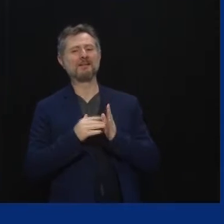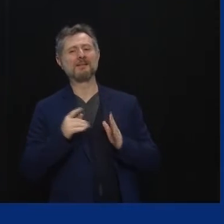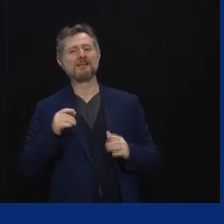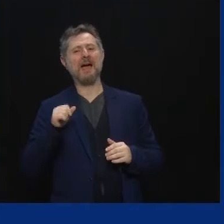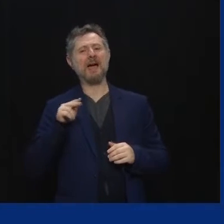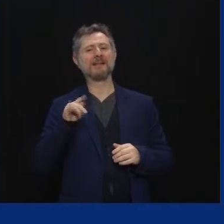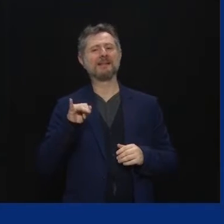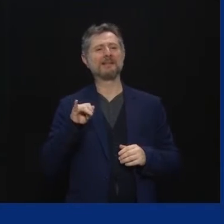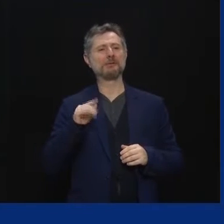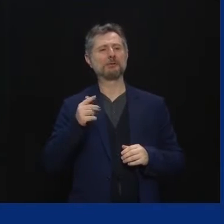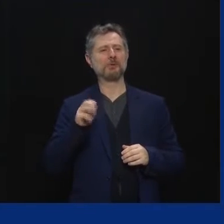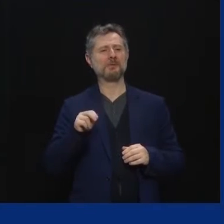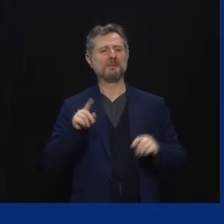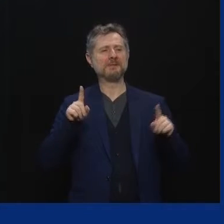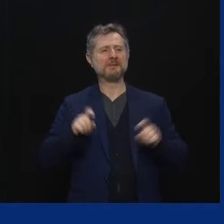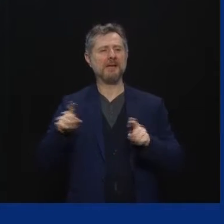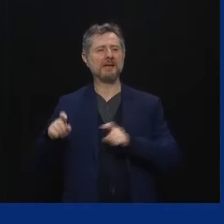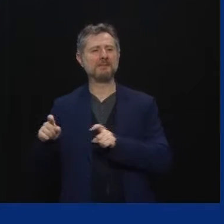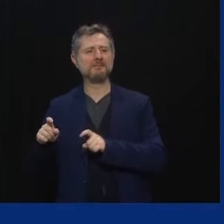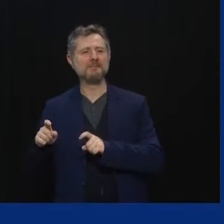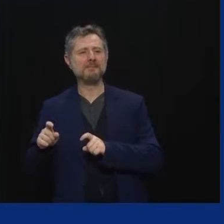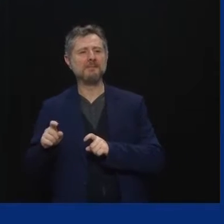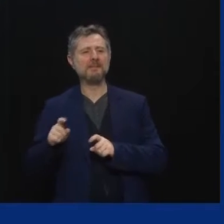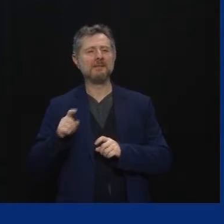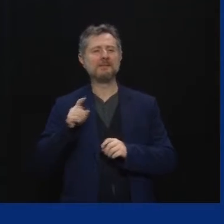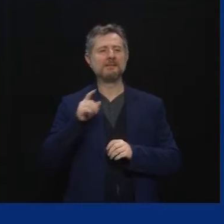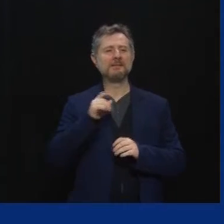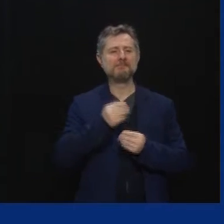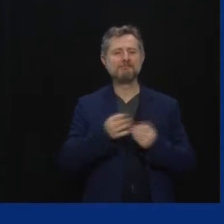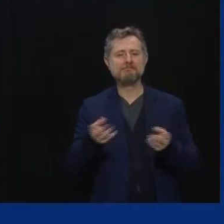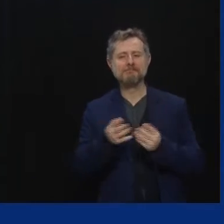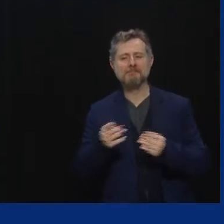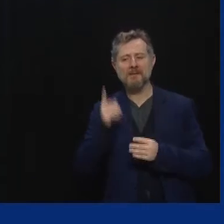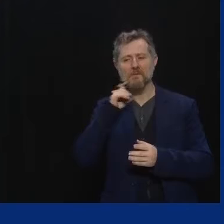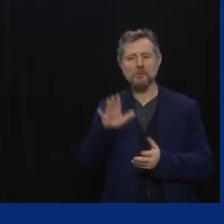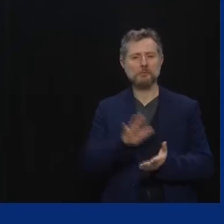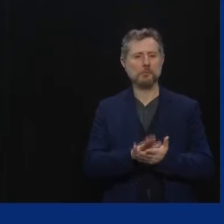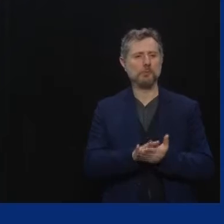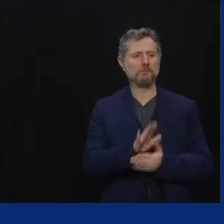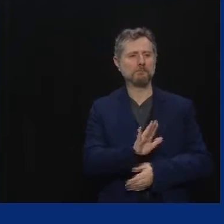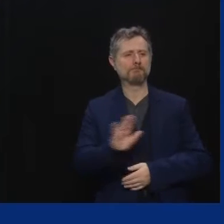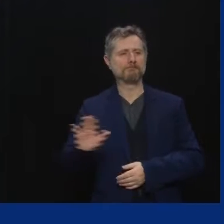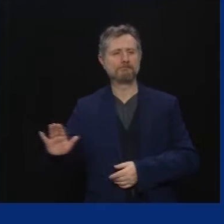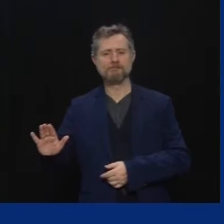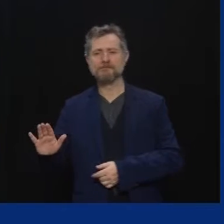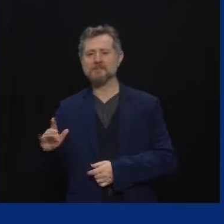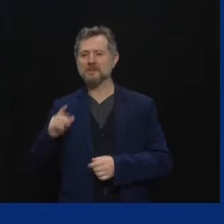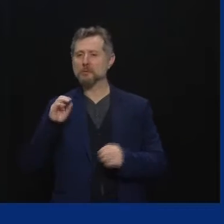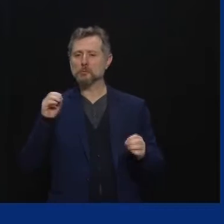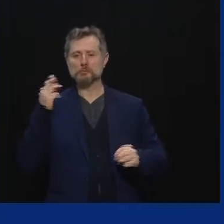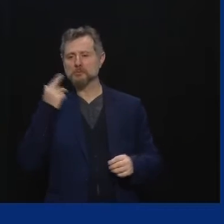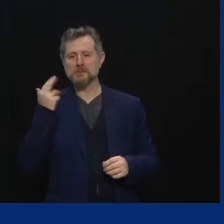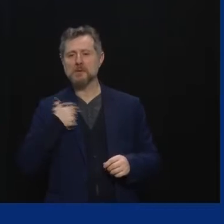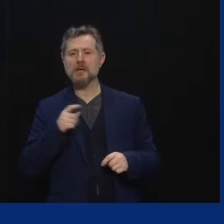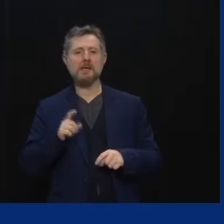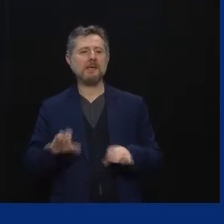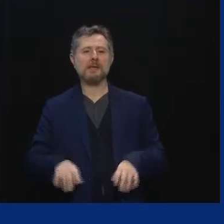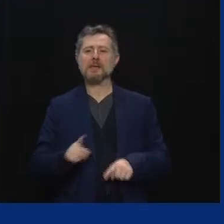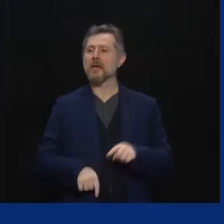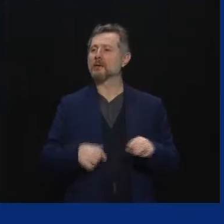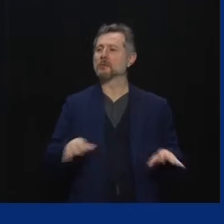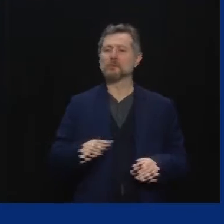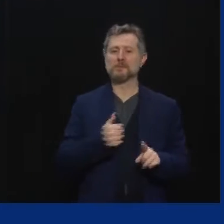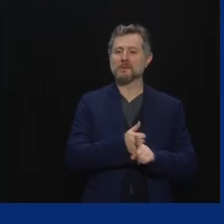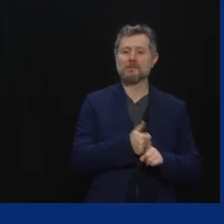telling in our communication with departments of health, get them out to the schools as well, so there's no reason why we can't do that. So over-the-counter antigen